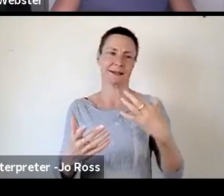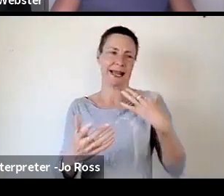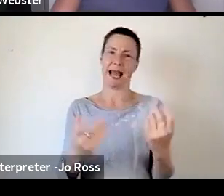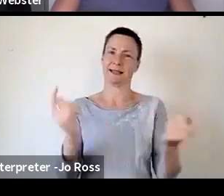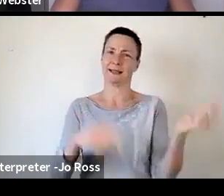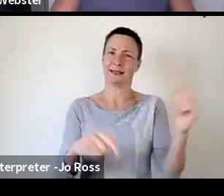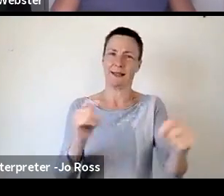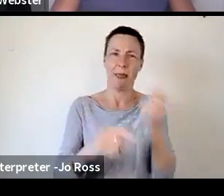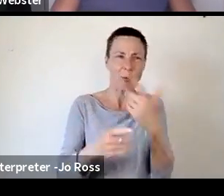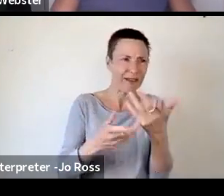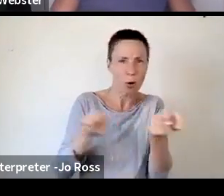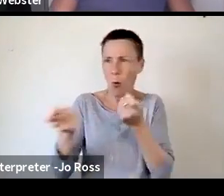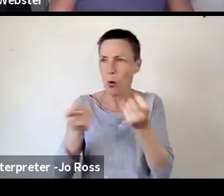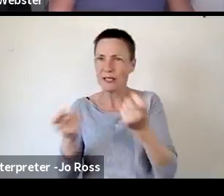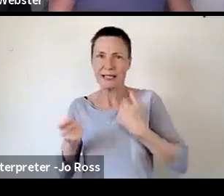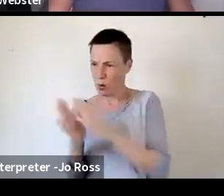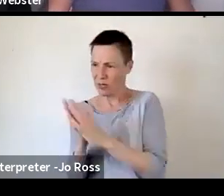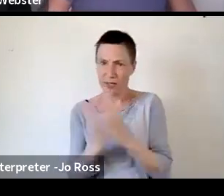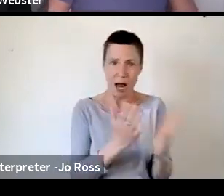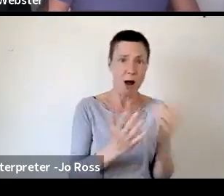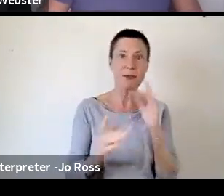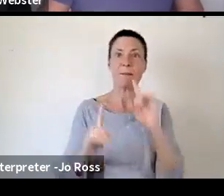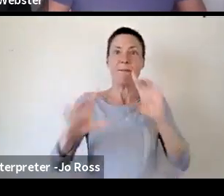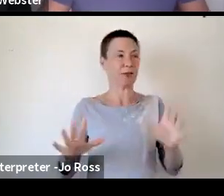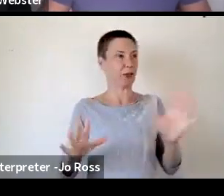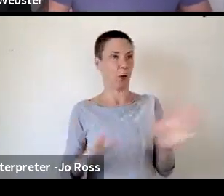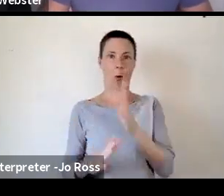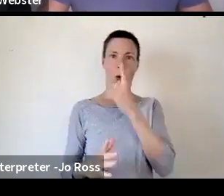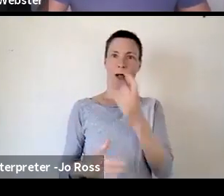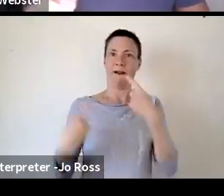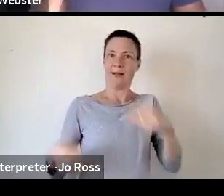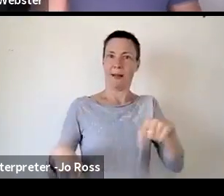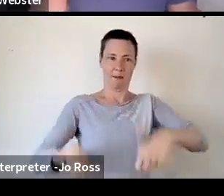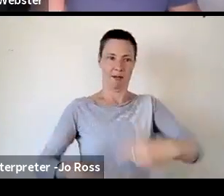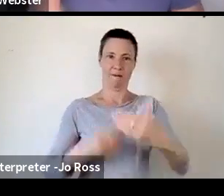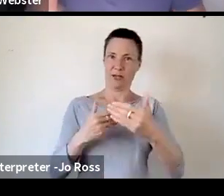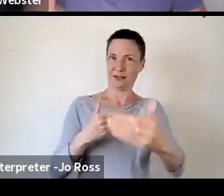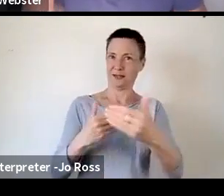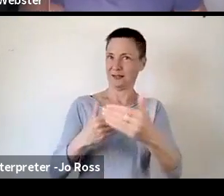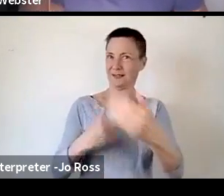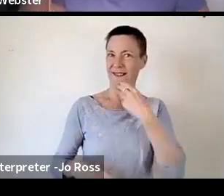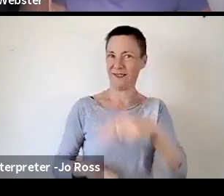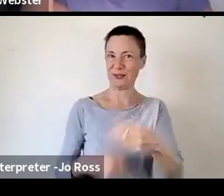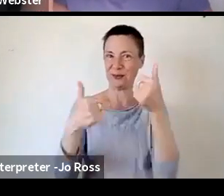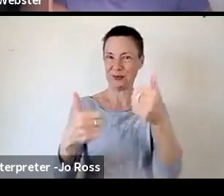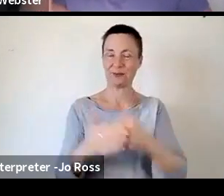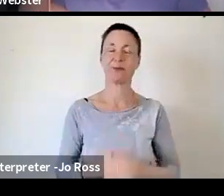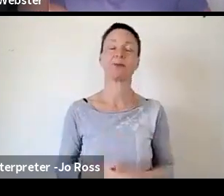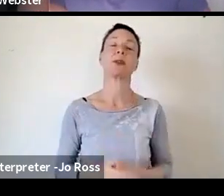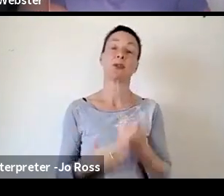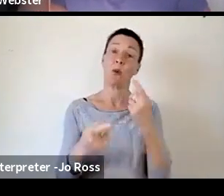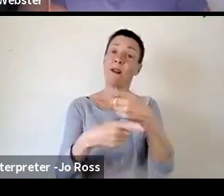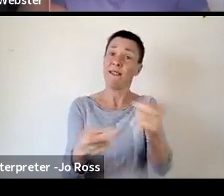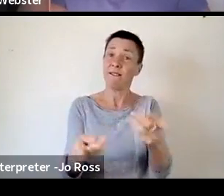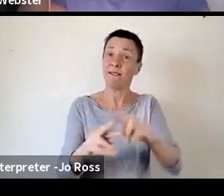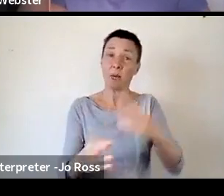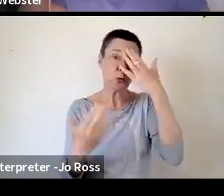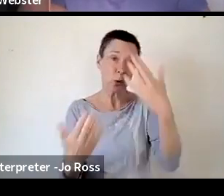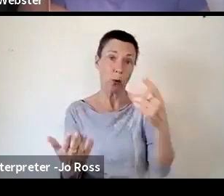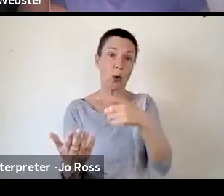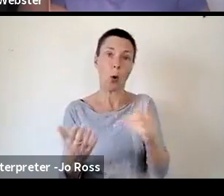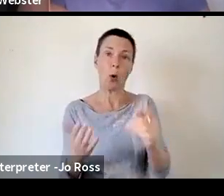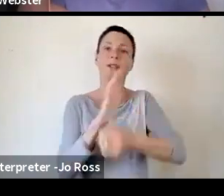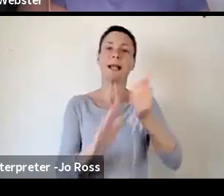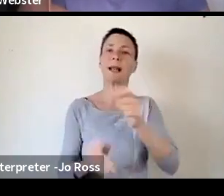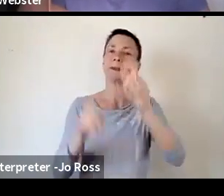to coordinate diaries magically somehow this afternoon. So for those of you who don't know